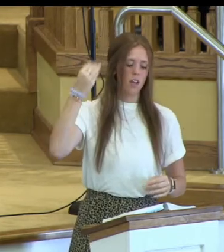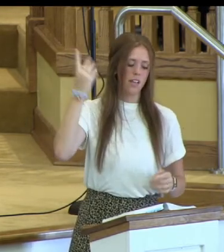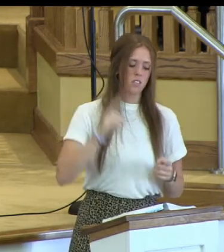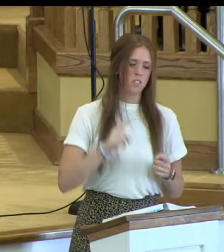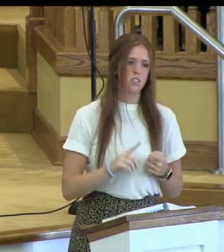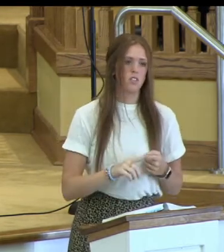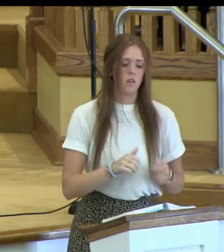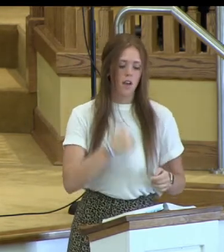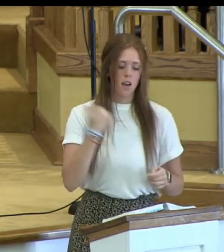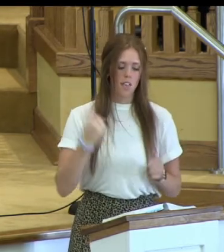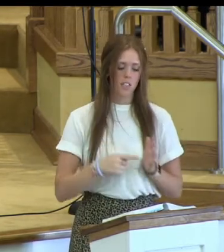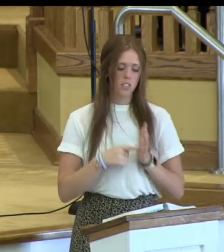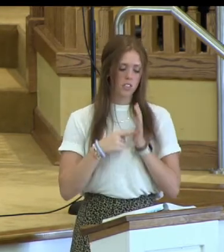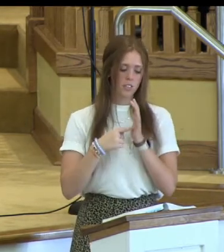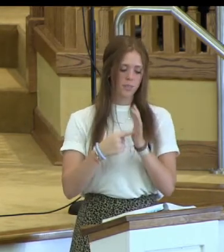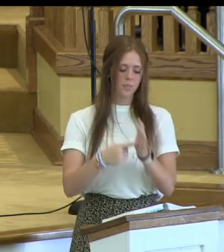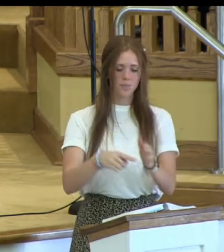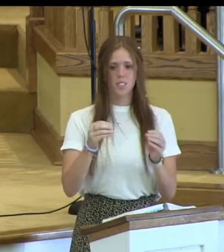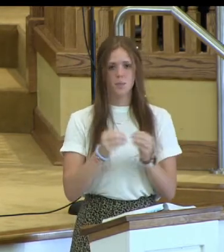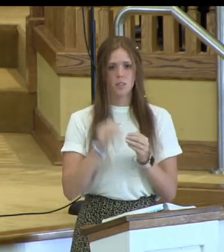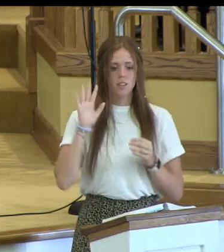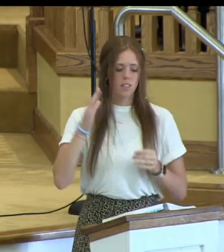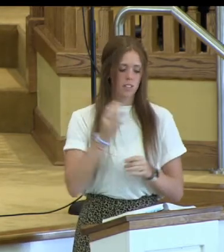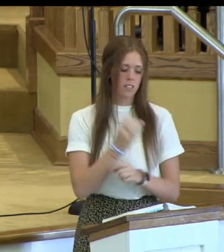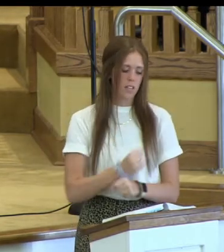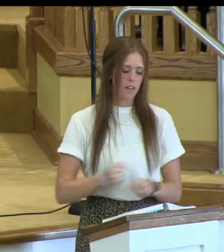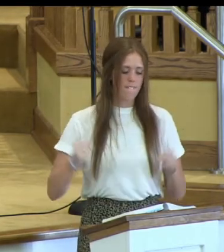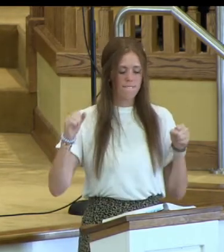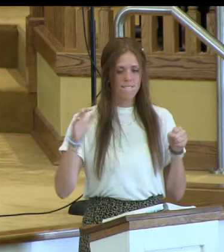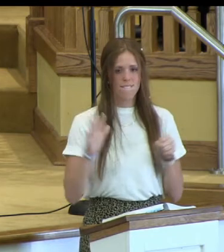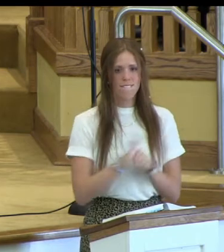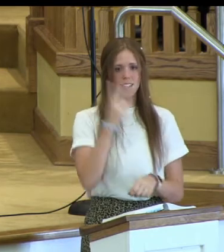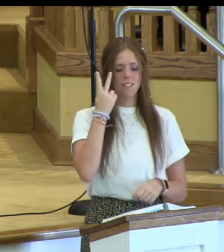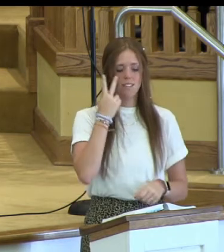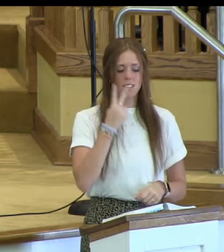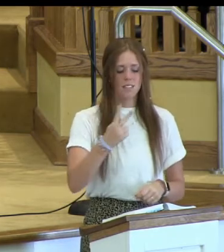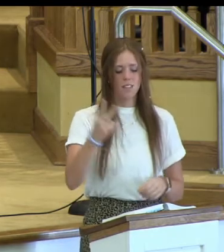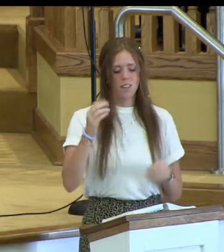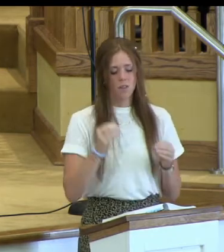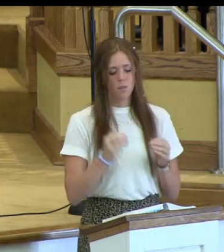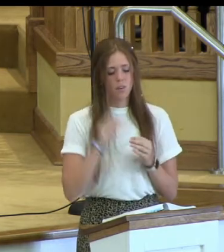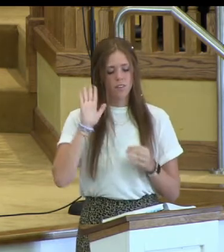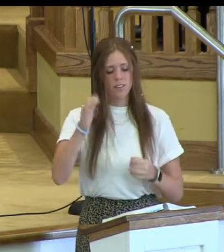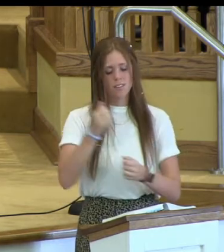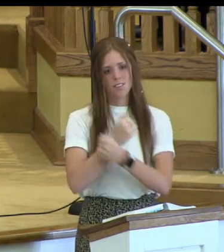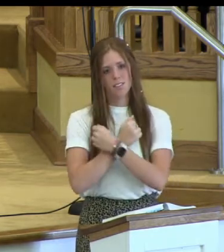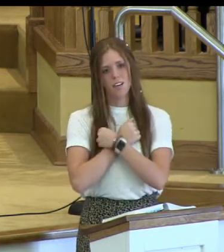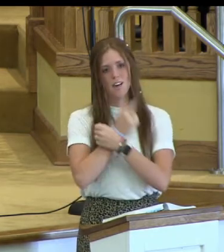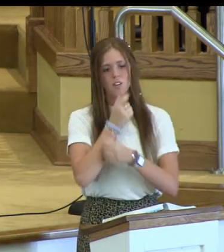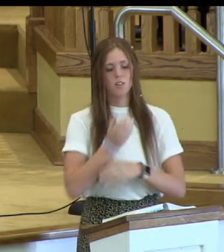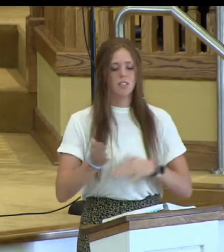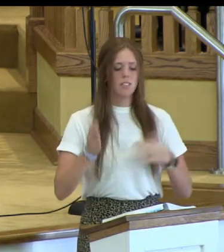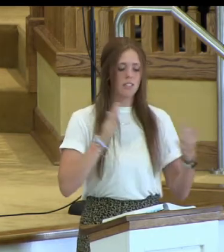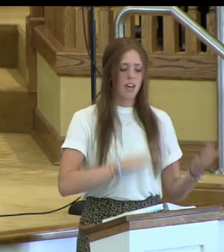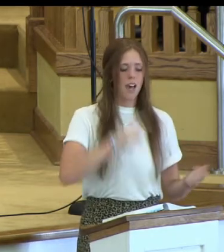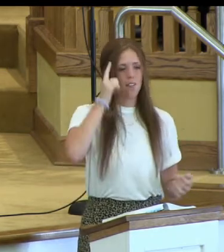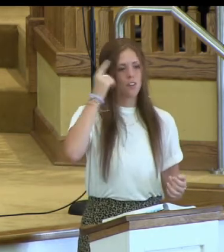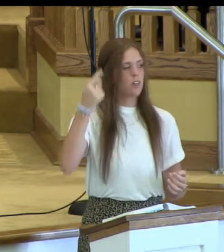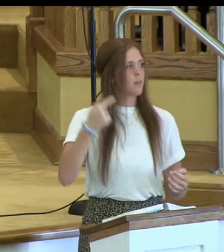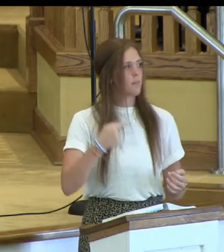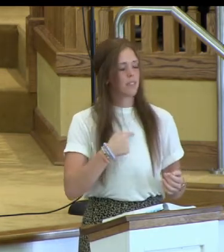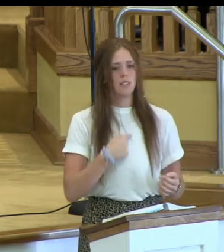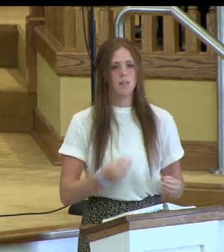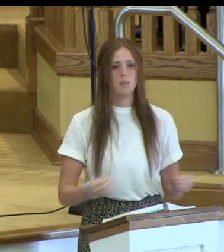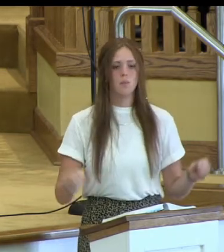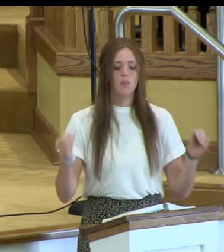show, more of his saving fullness see, more of his love who died for me,